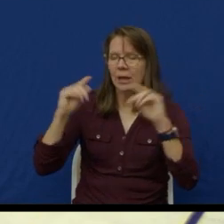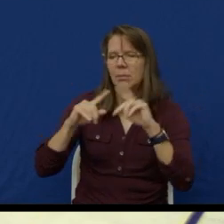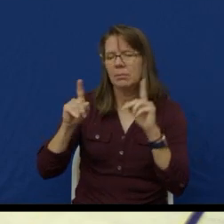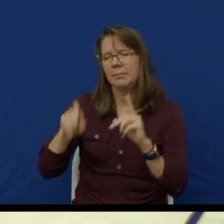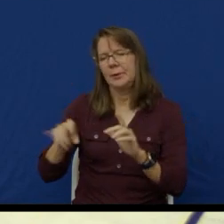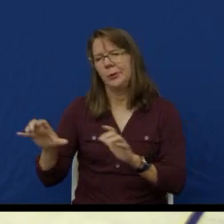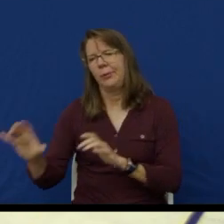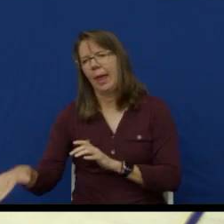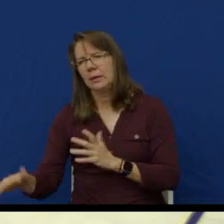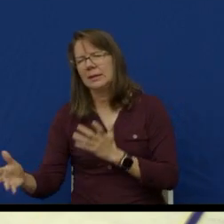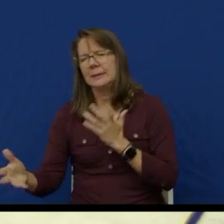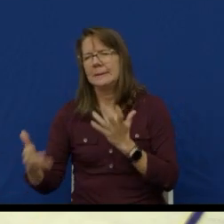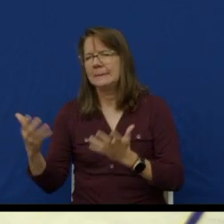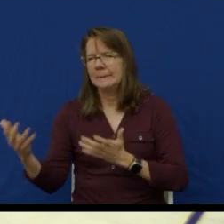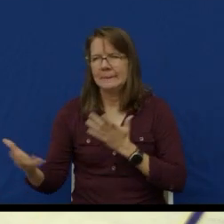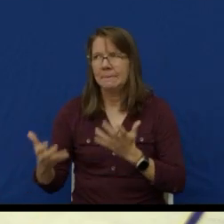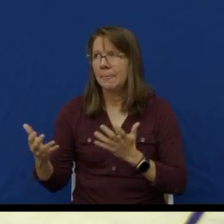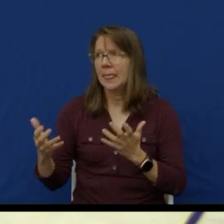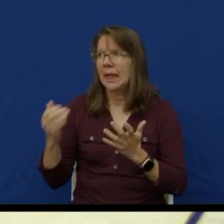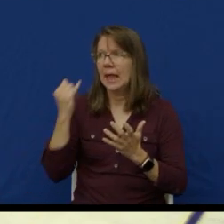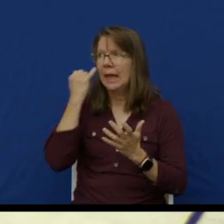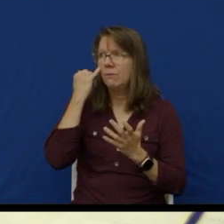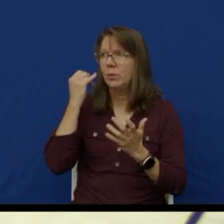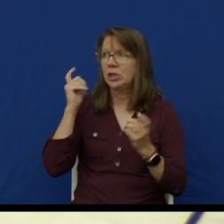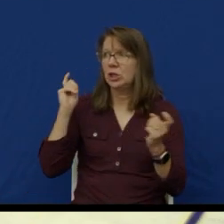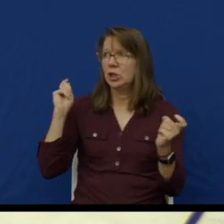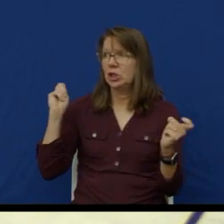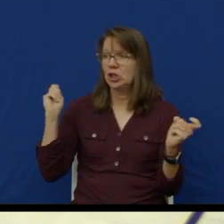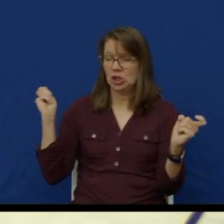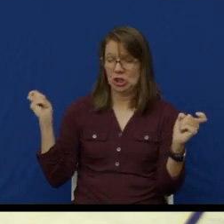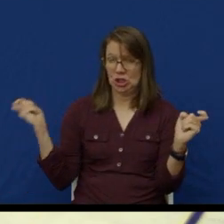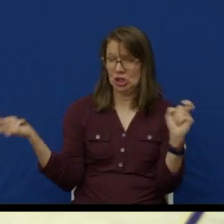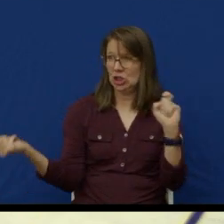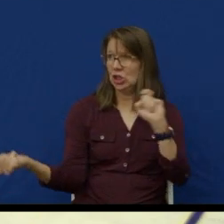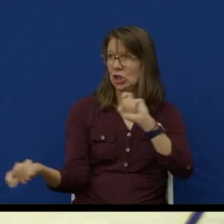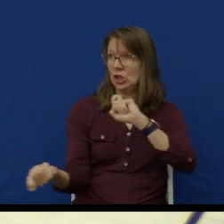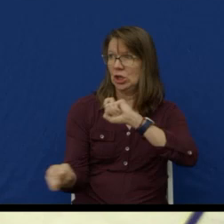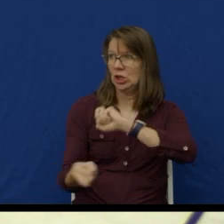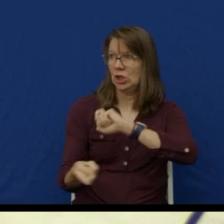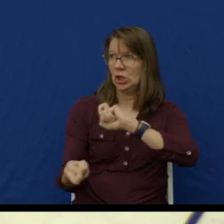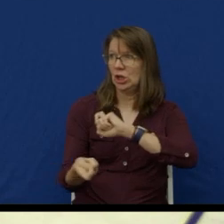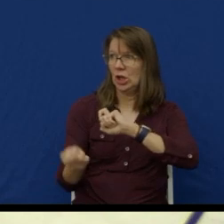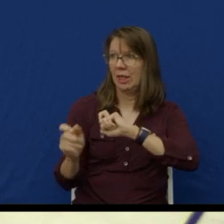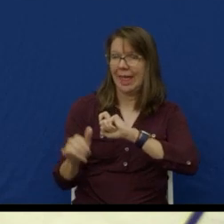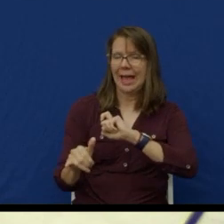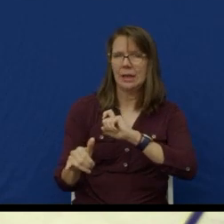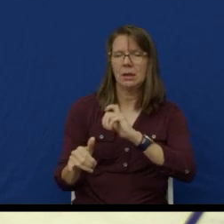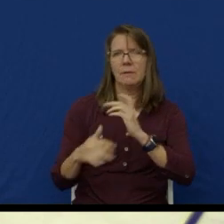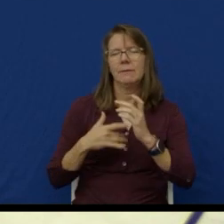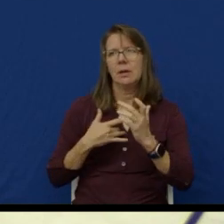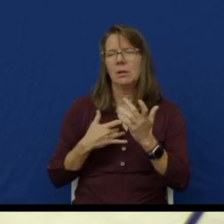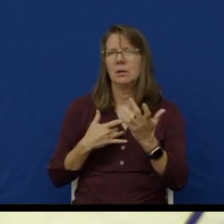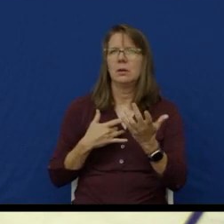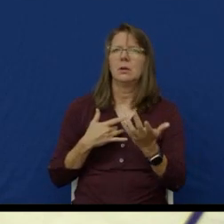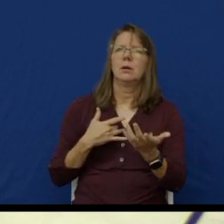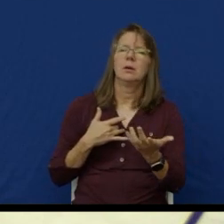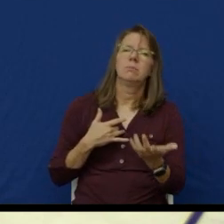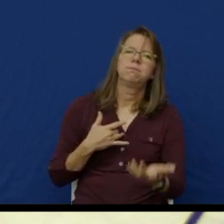changing that, everybody just, that's really almost unimaginable.